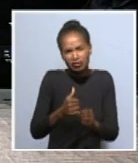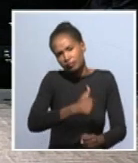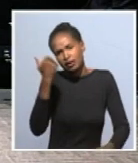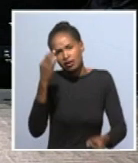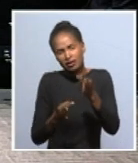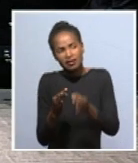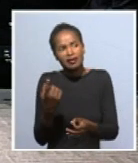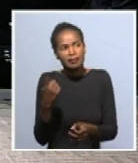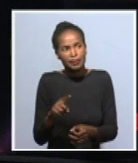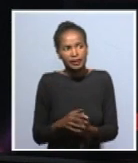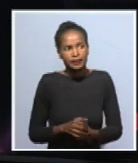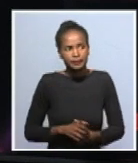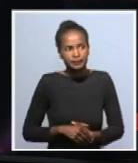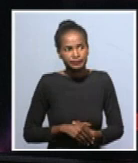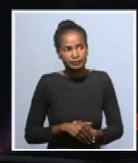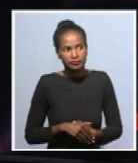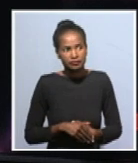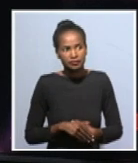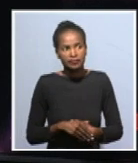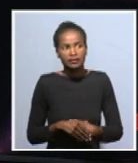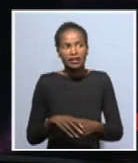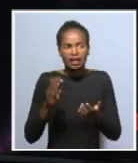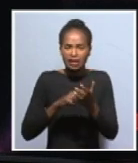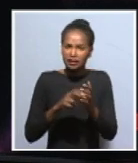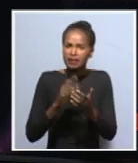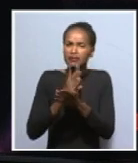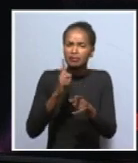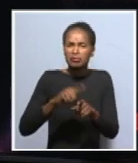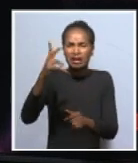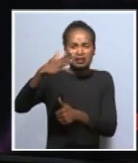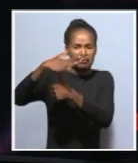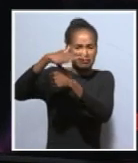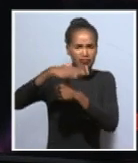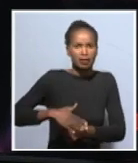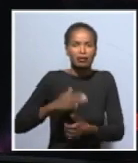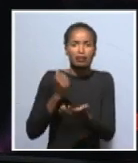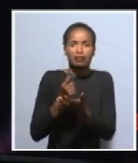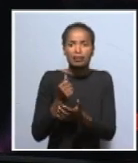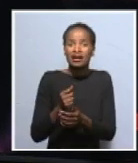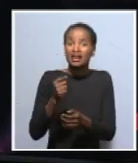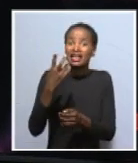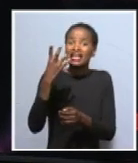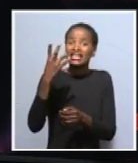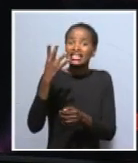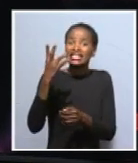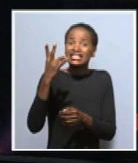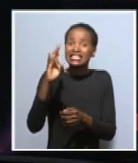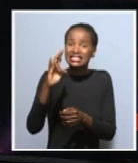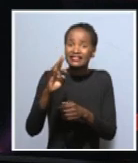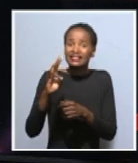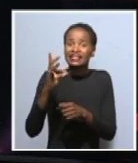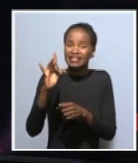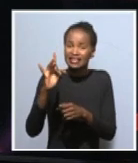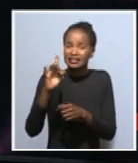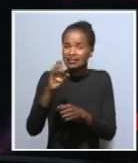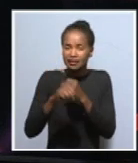been unfairly dealt this hand. But you find a client has not paid anything in the last 7, 8, 10 years and